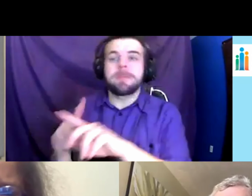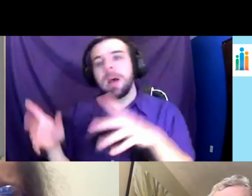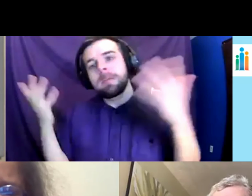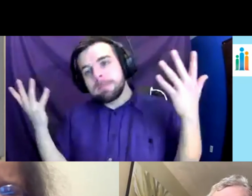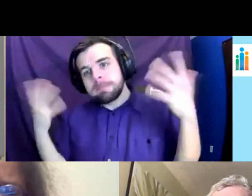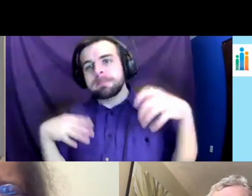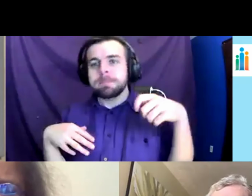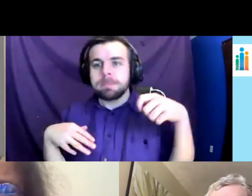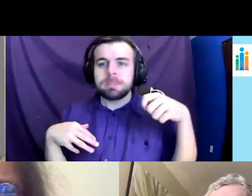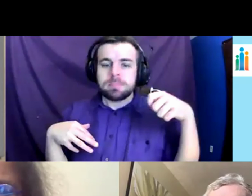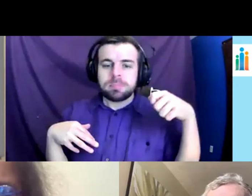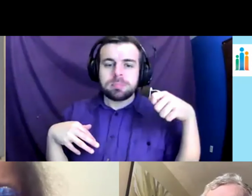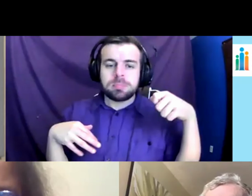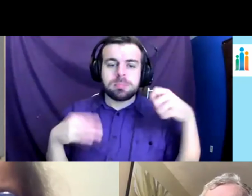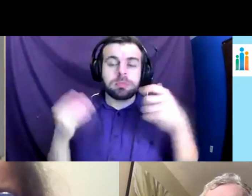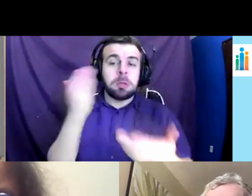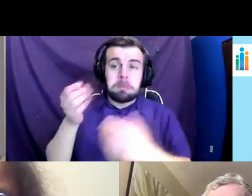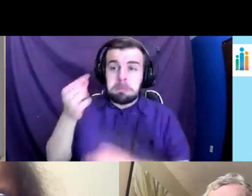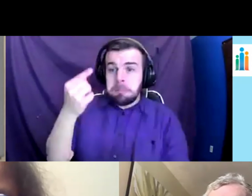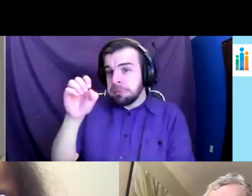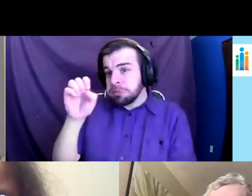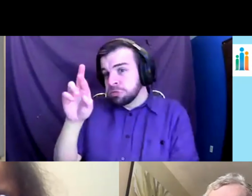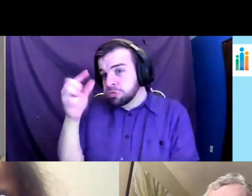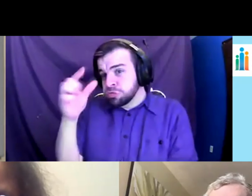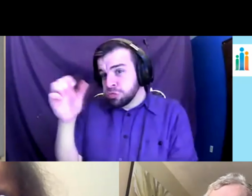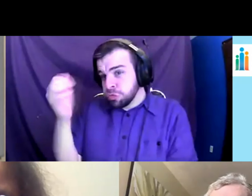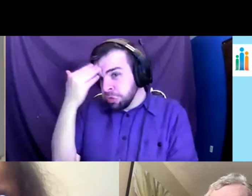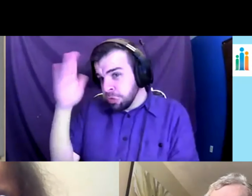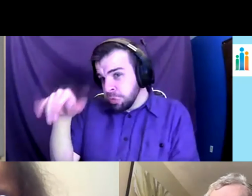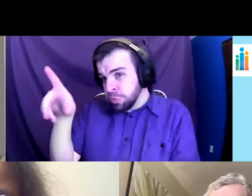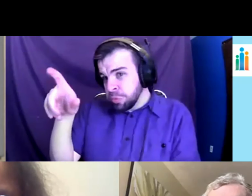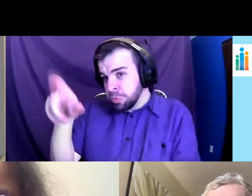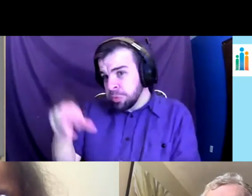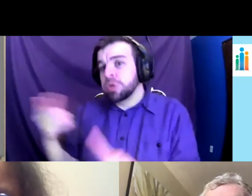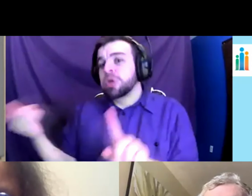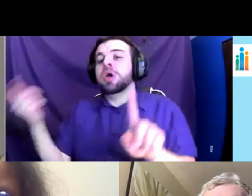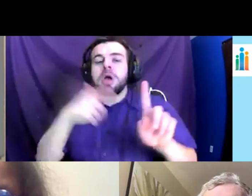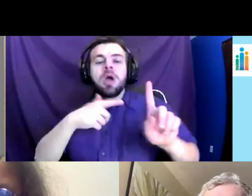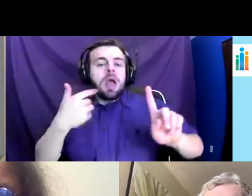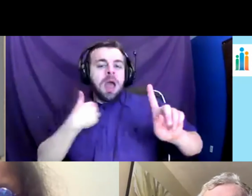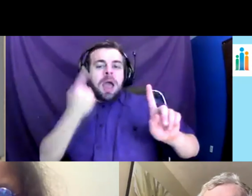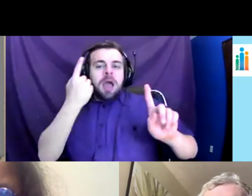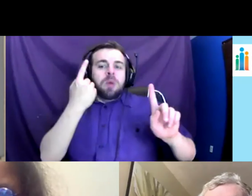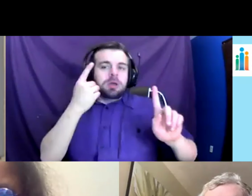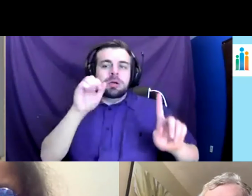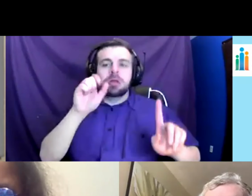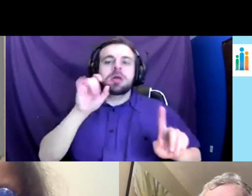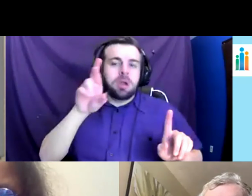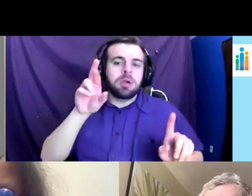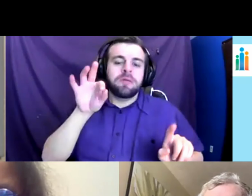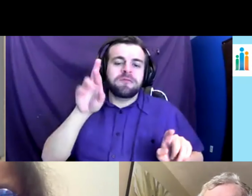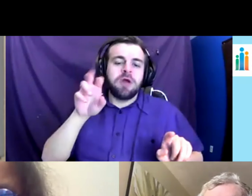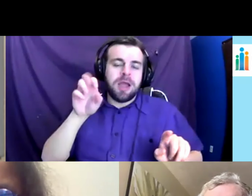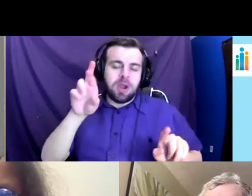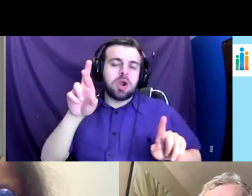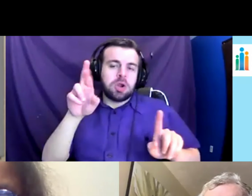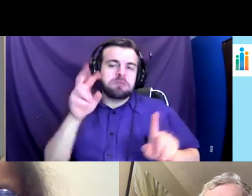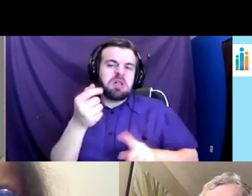Maybe George, do you know? I had one for a little bit, and my understanding of it